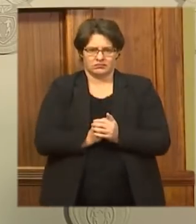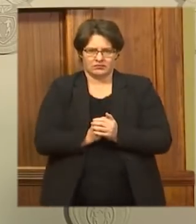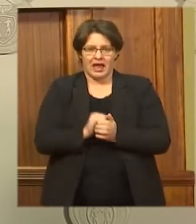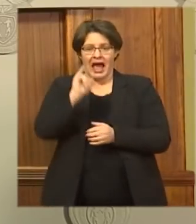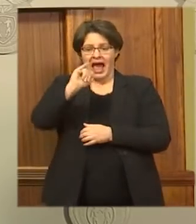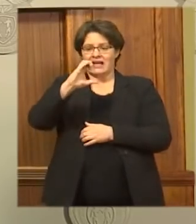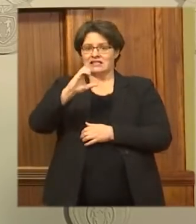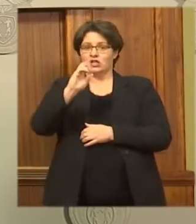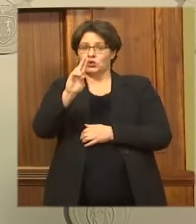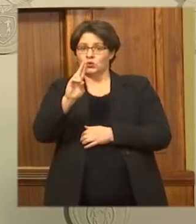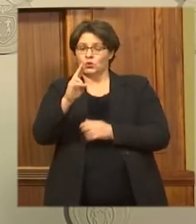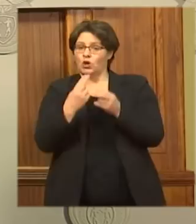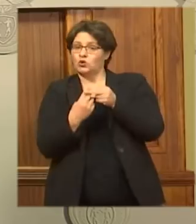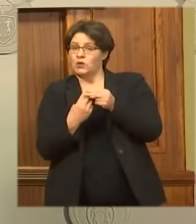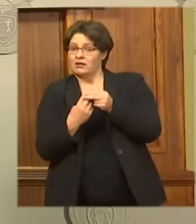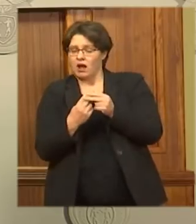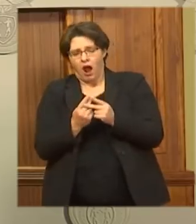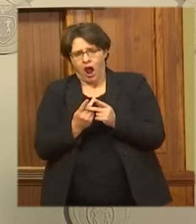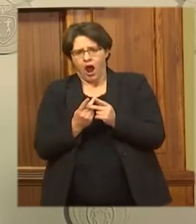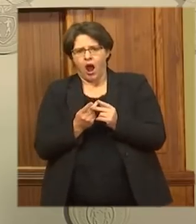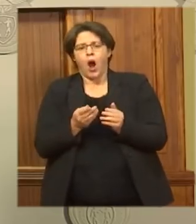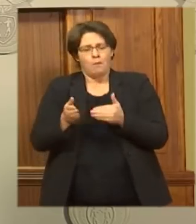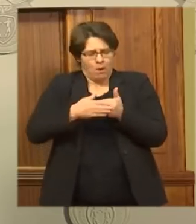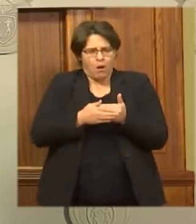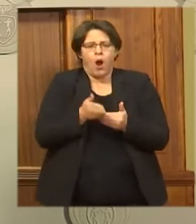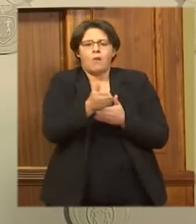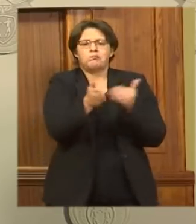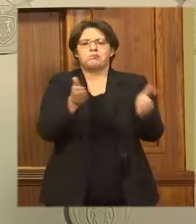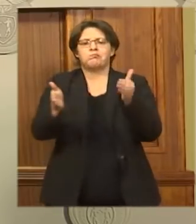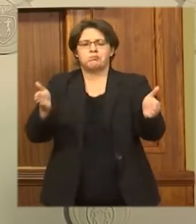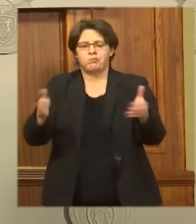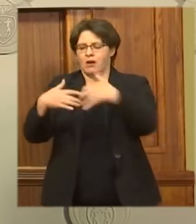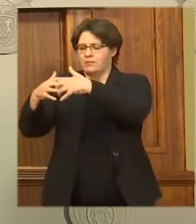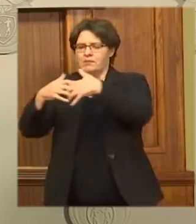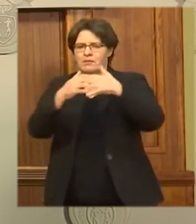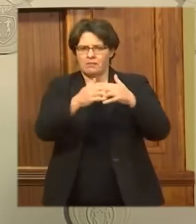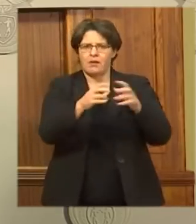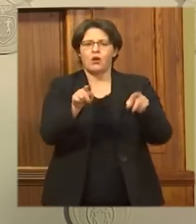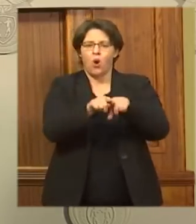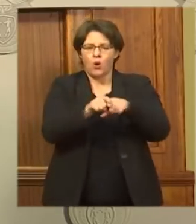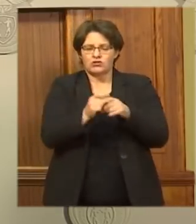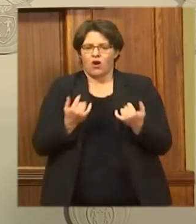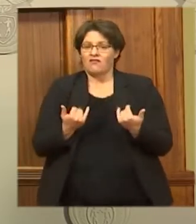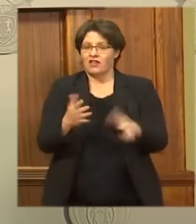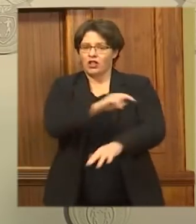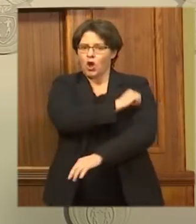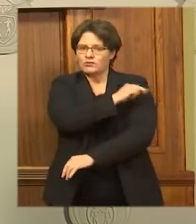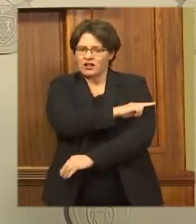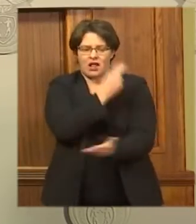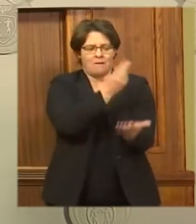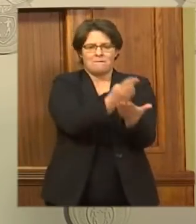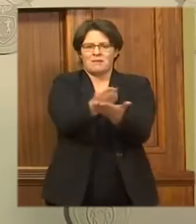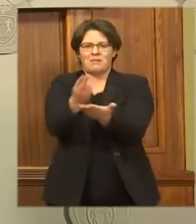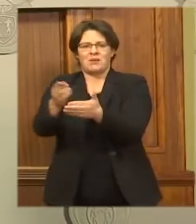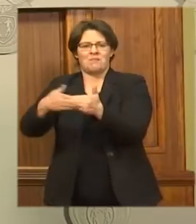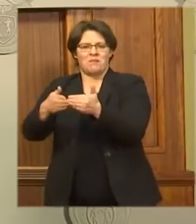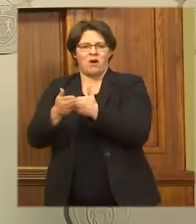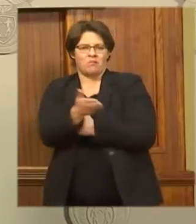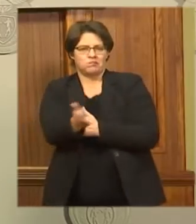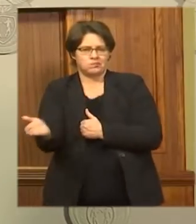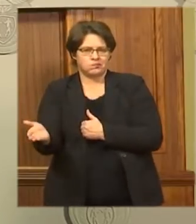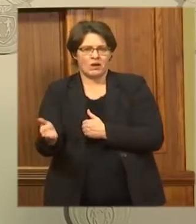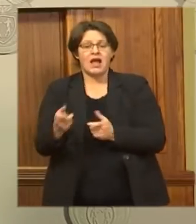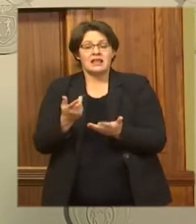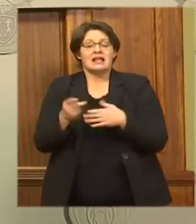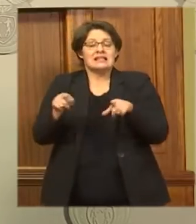care units and beds in field hospitals, and identifying additional